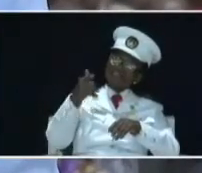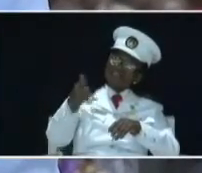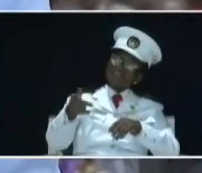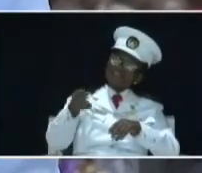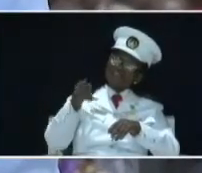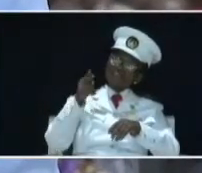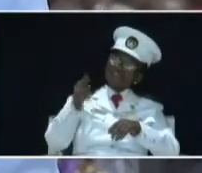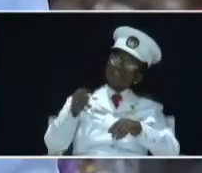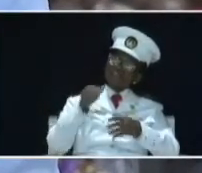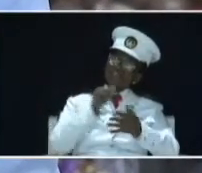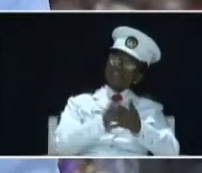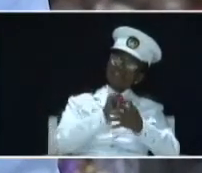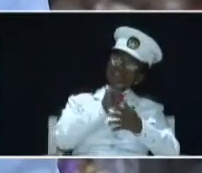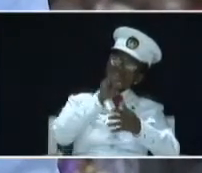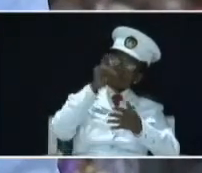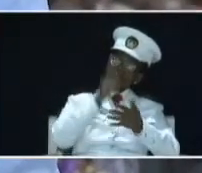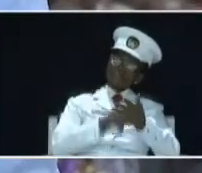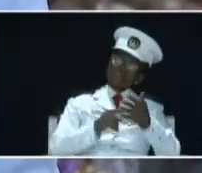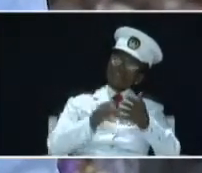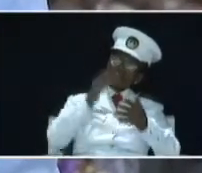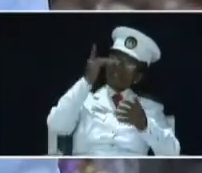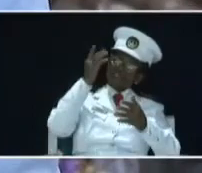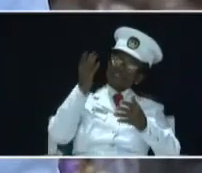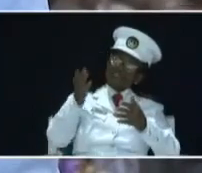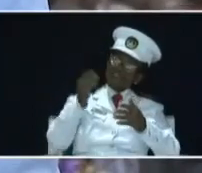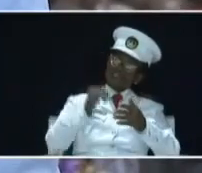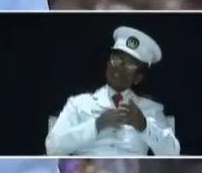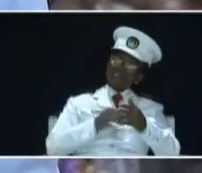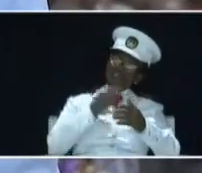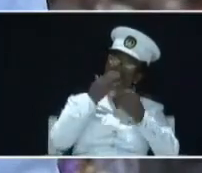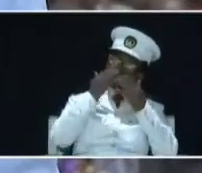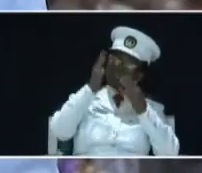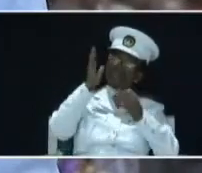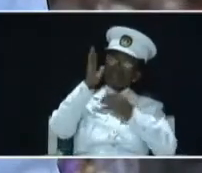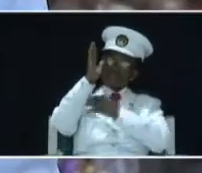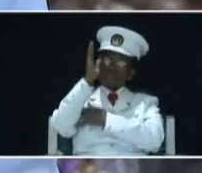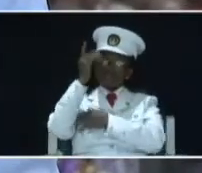Well, that's one thing I thank God for the Redeemed Christian Church of God.